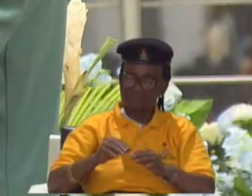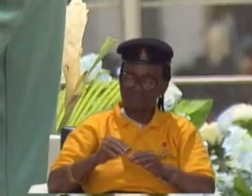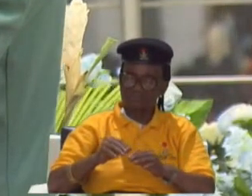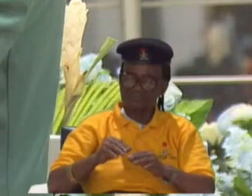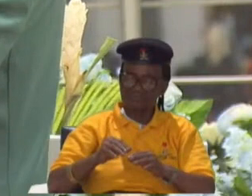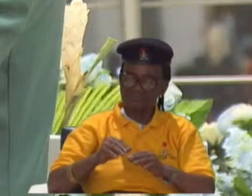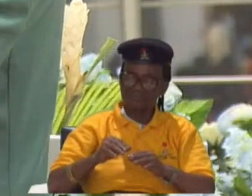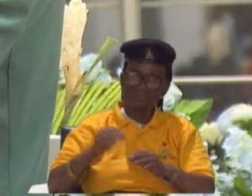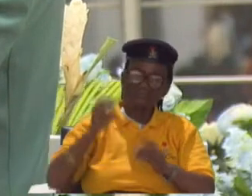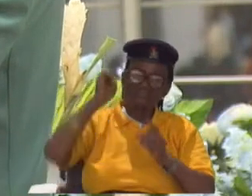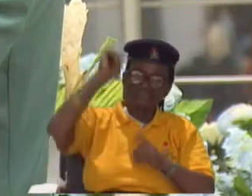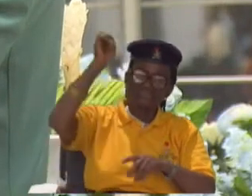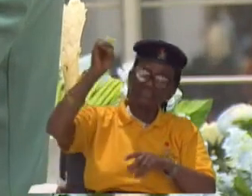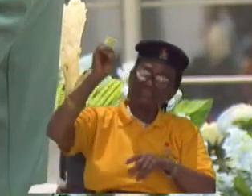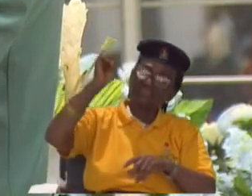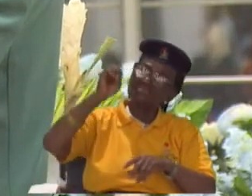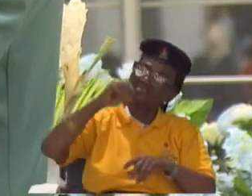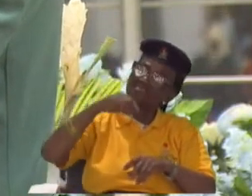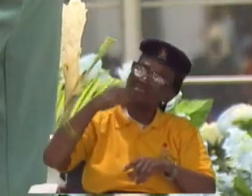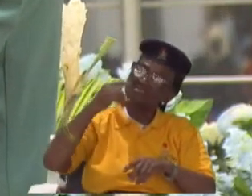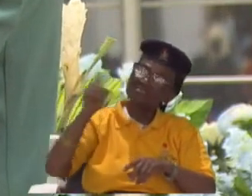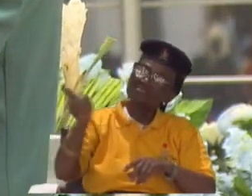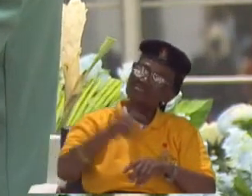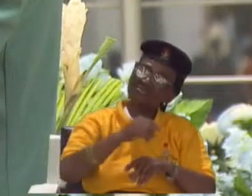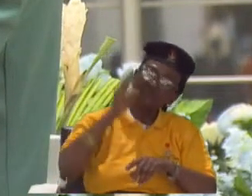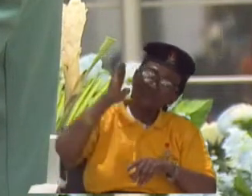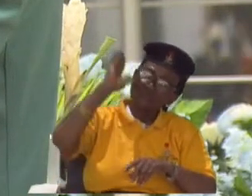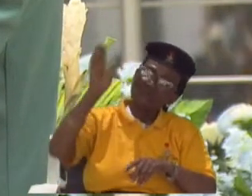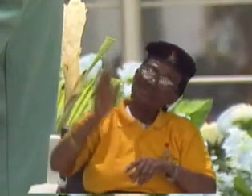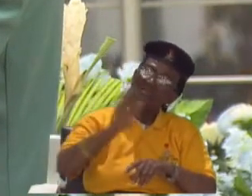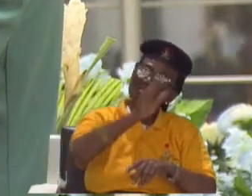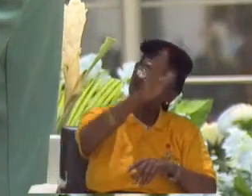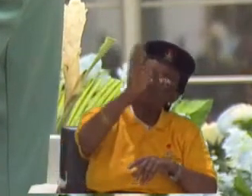He says, "You will never fail again."